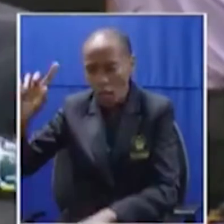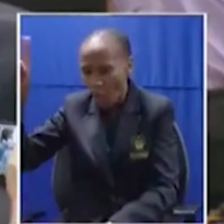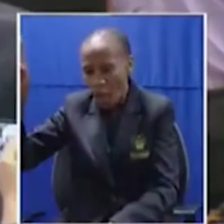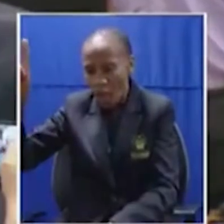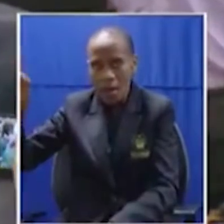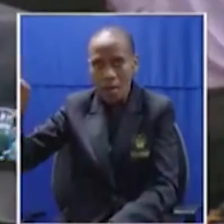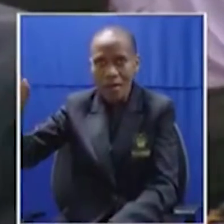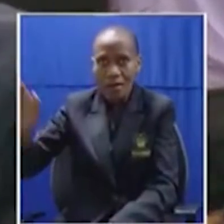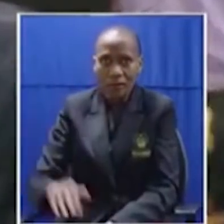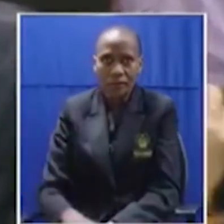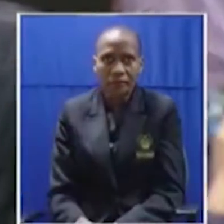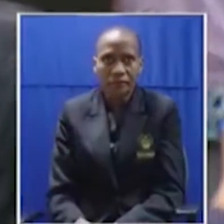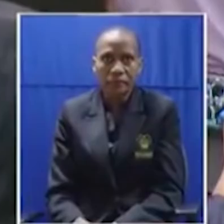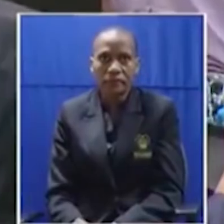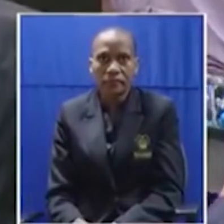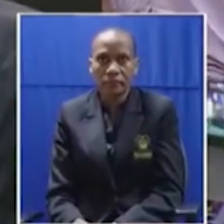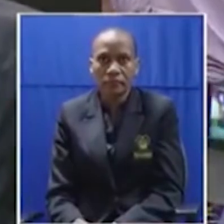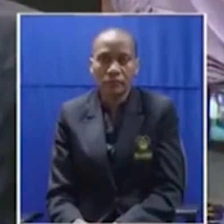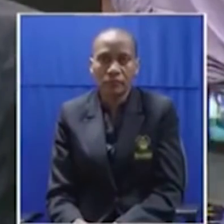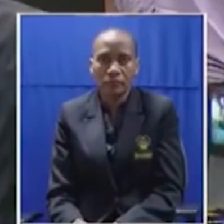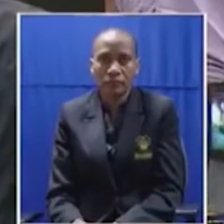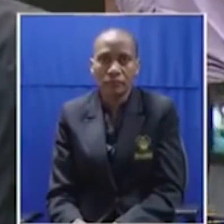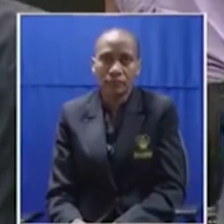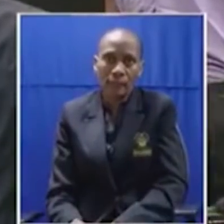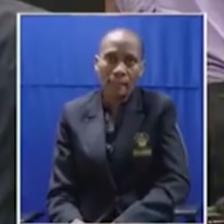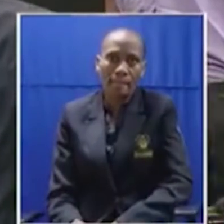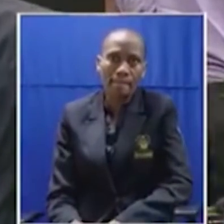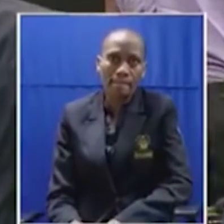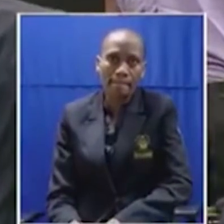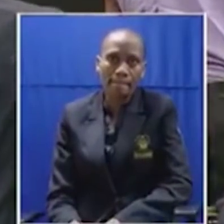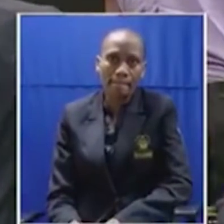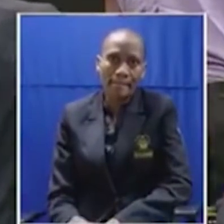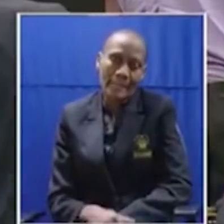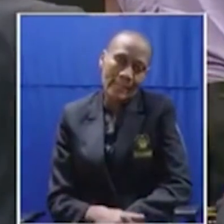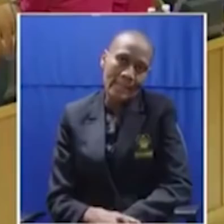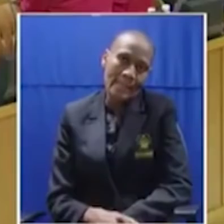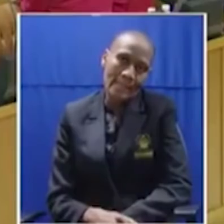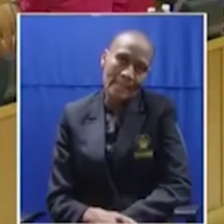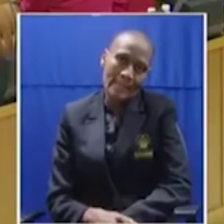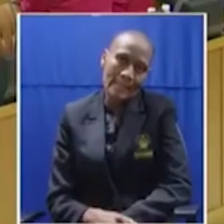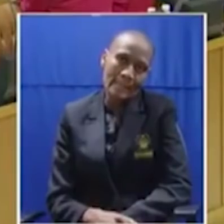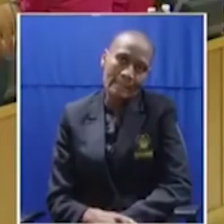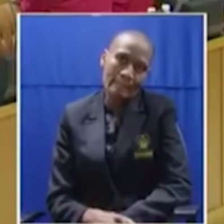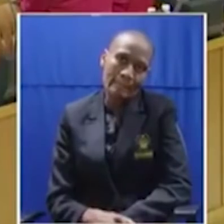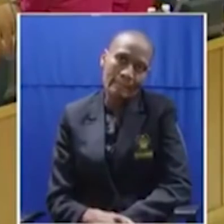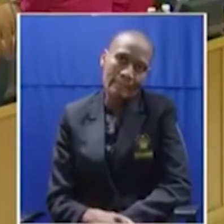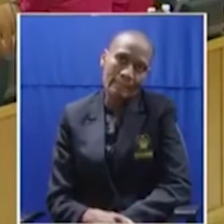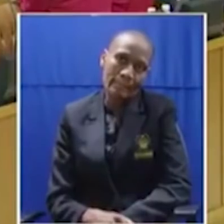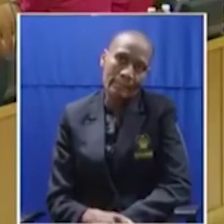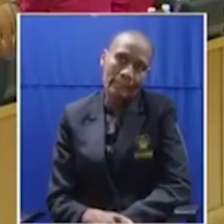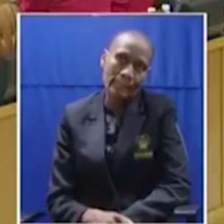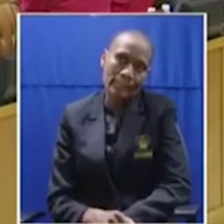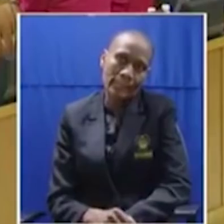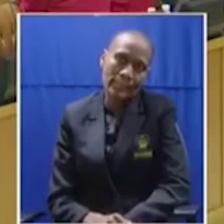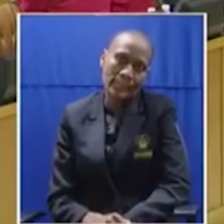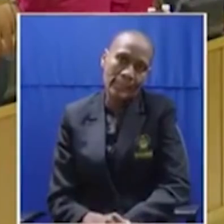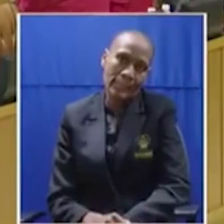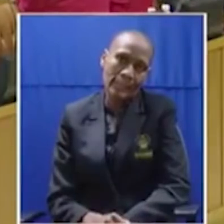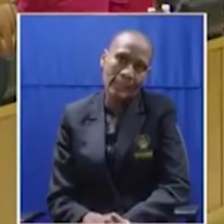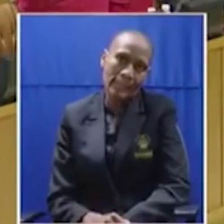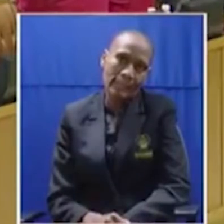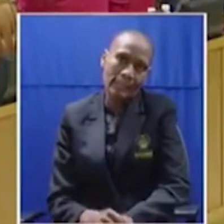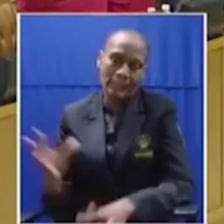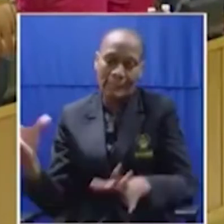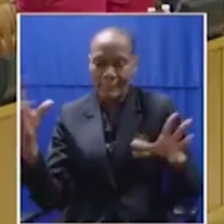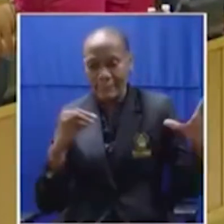Agang MPs are not helping. No, but we can't be intimidated. No, President, they can't intimidate us. We